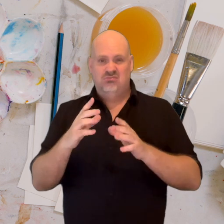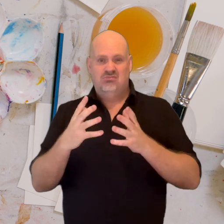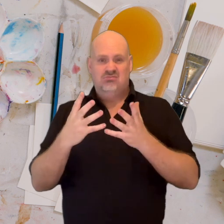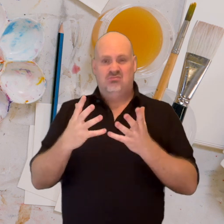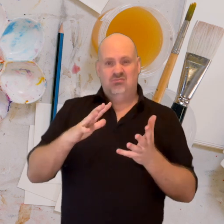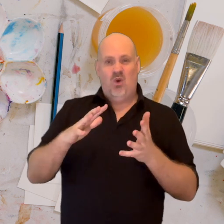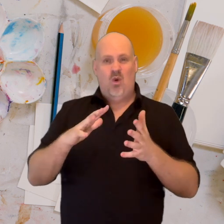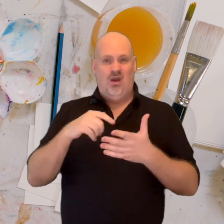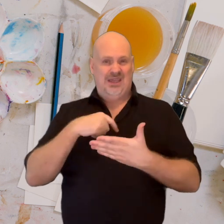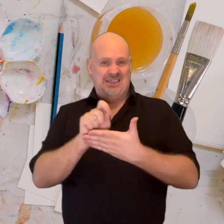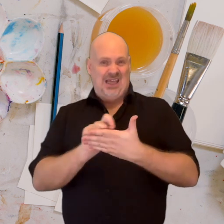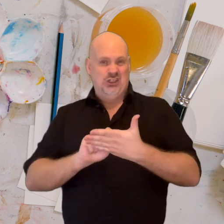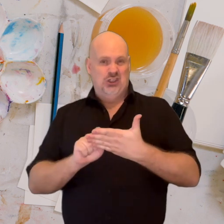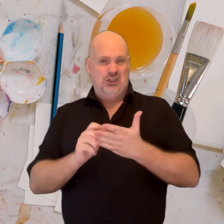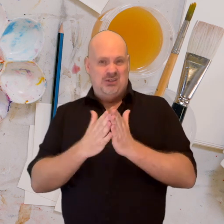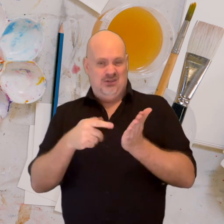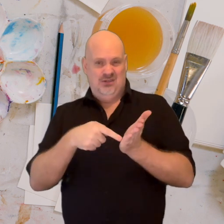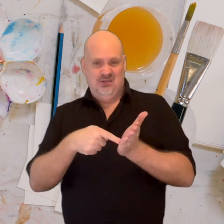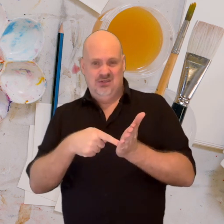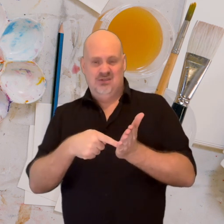my sketchbook. I'm